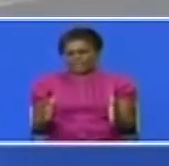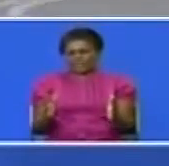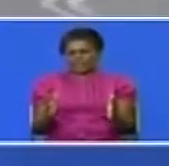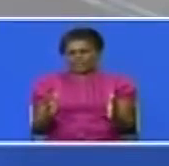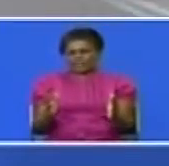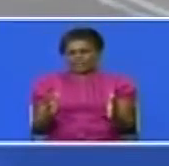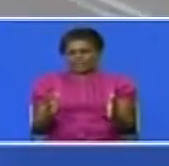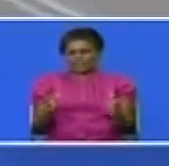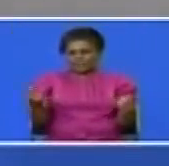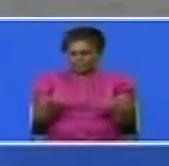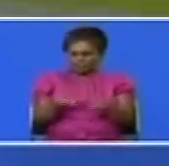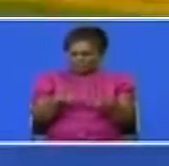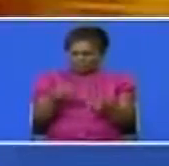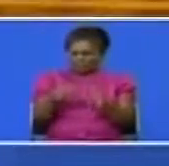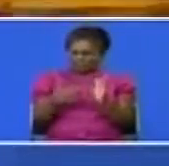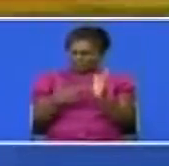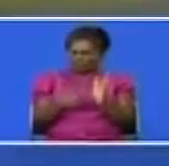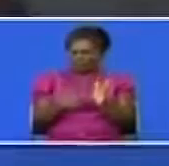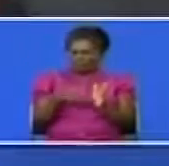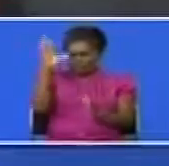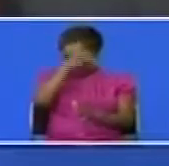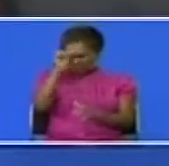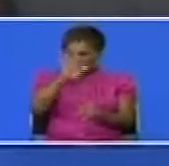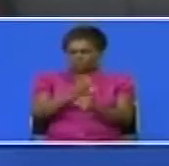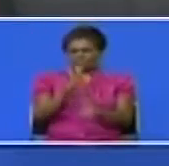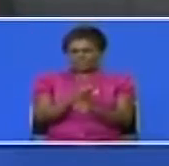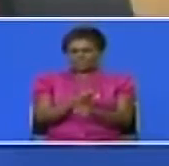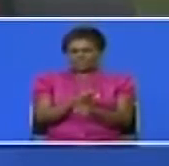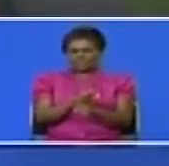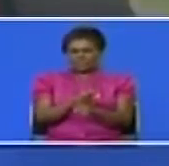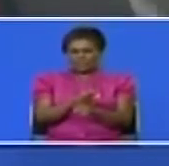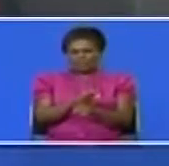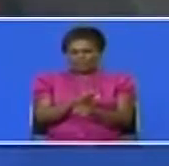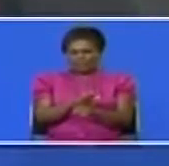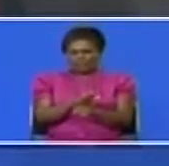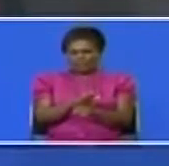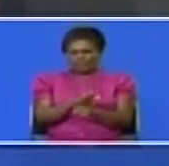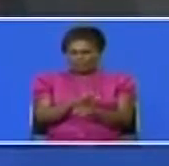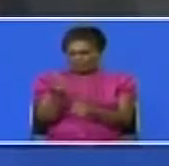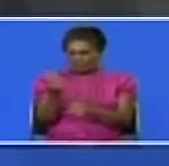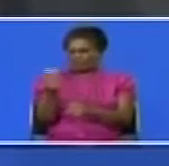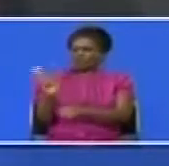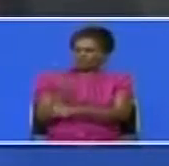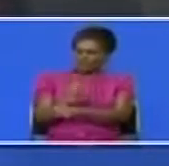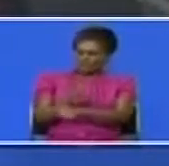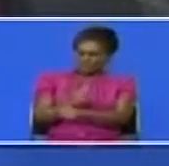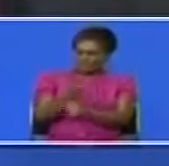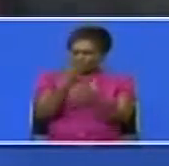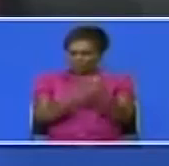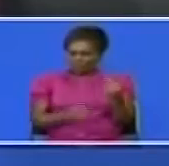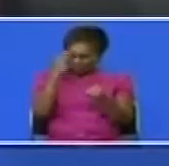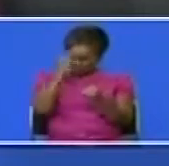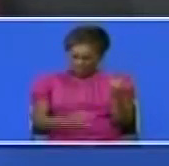of its session, drivers posted early laps and then were content to return to their garages. The last few minutes of both the final